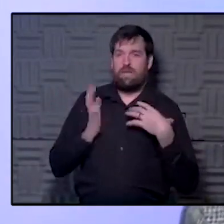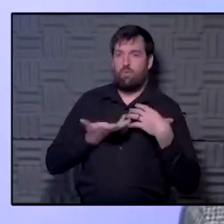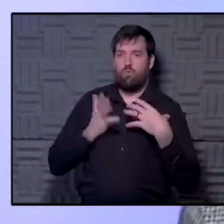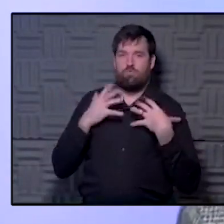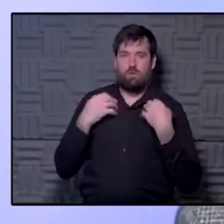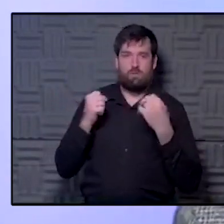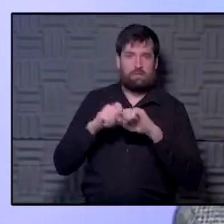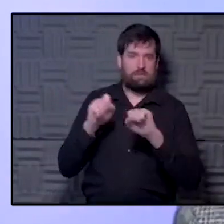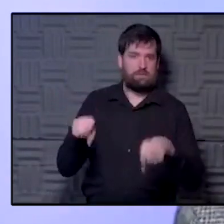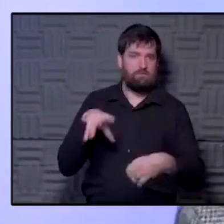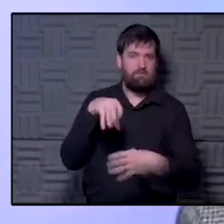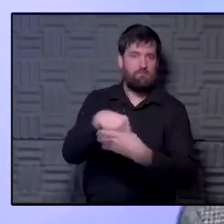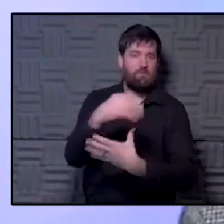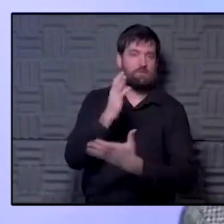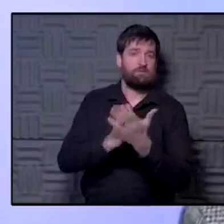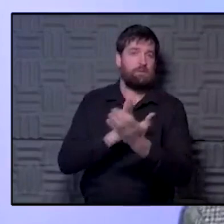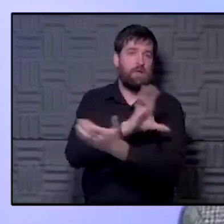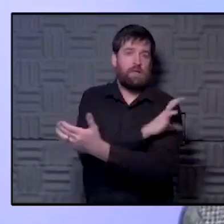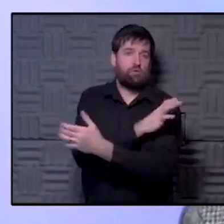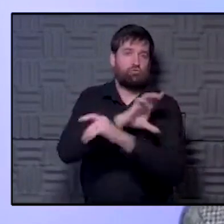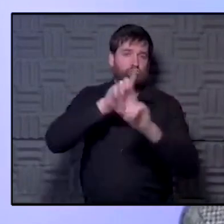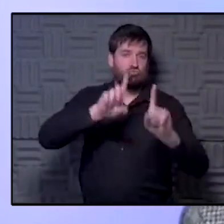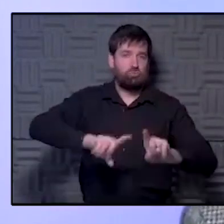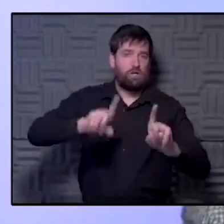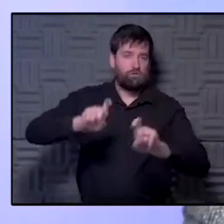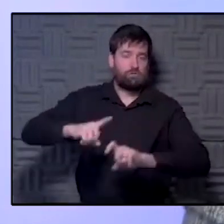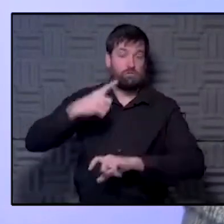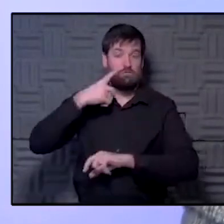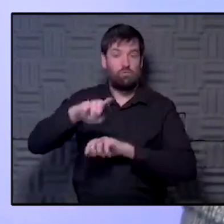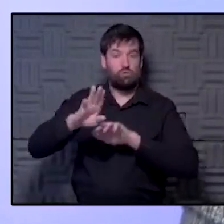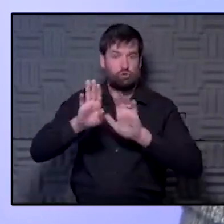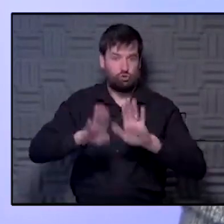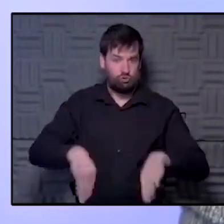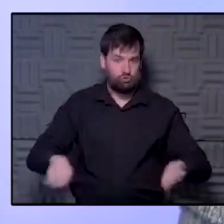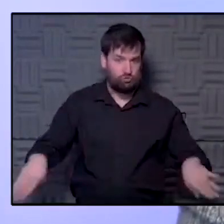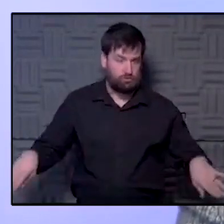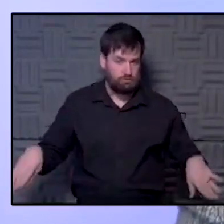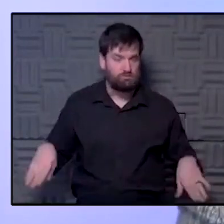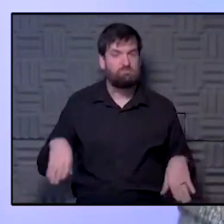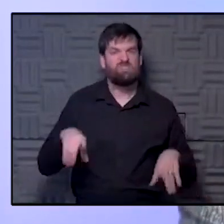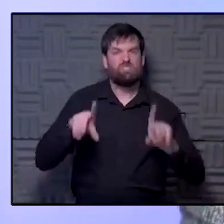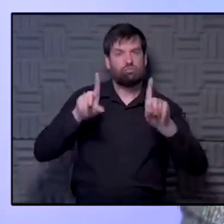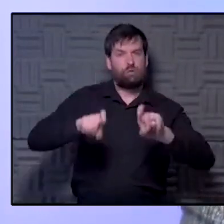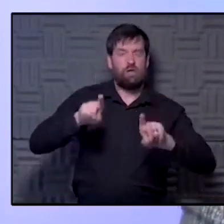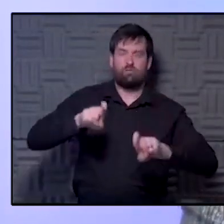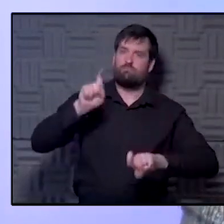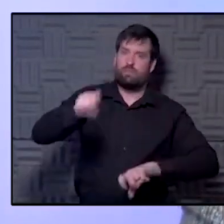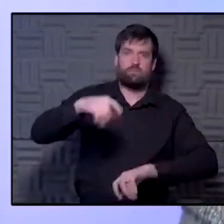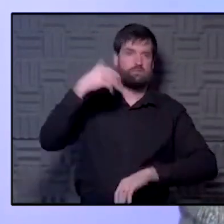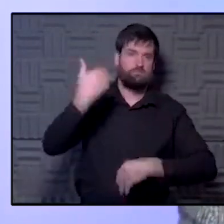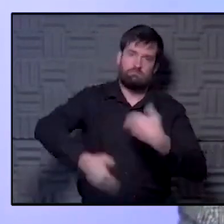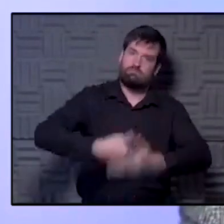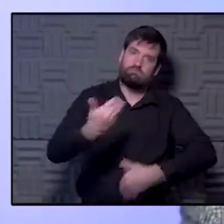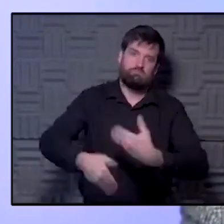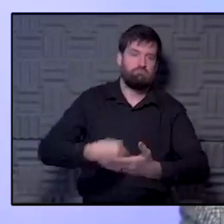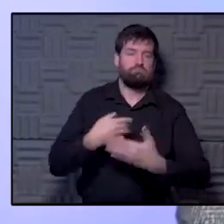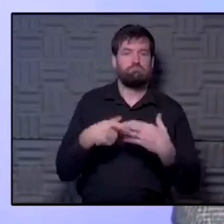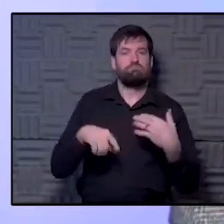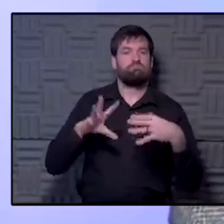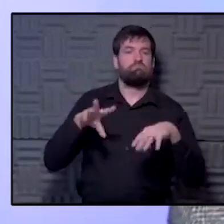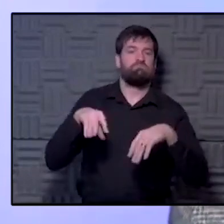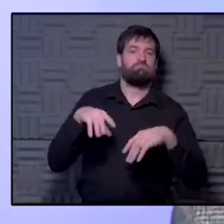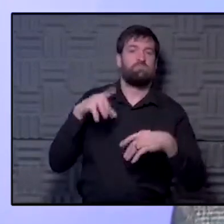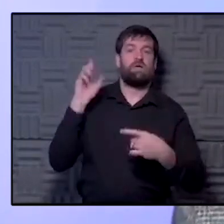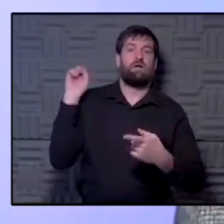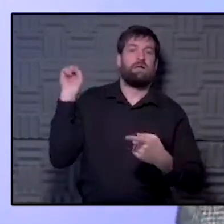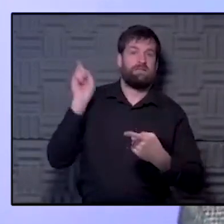some clinical trials of the vaccines in children. We've got to get those trials going, and we've got to get them to